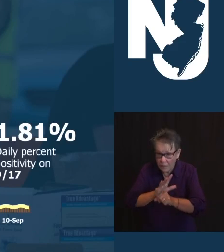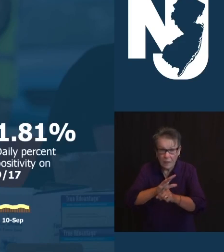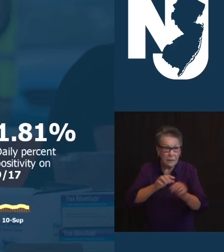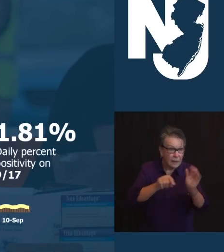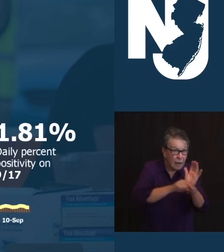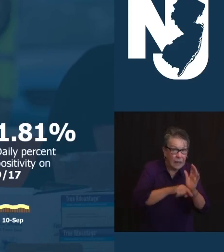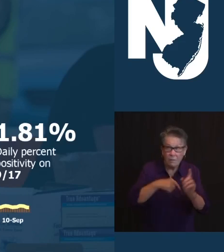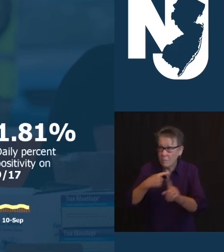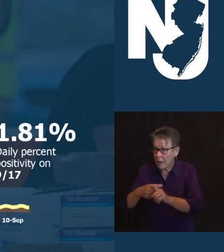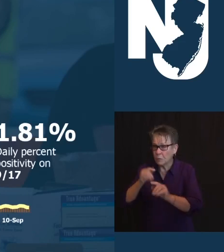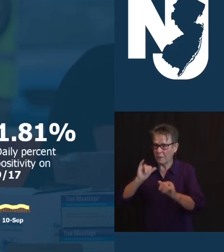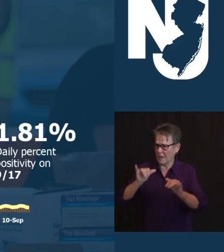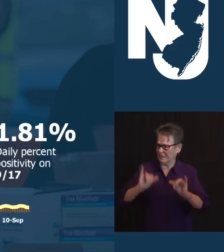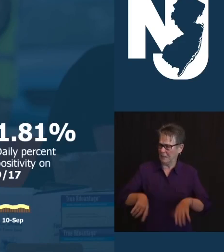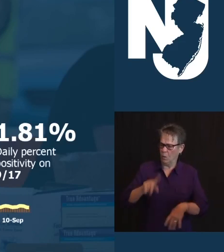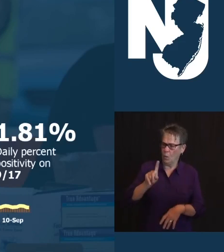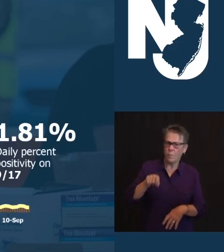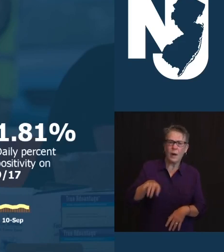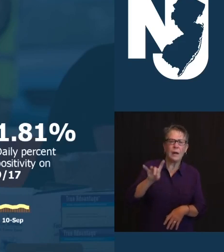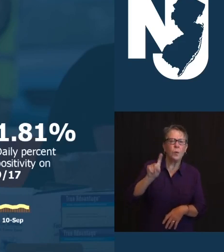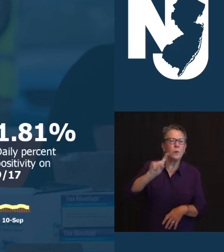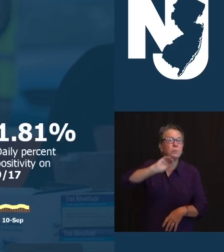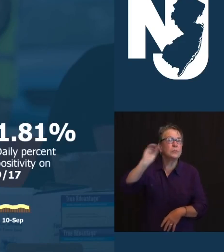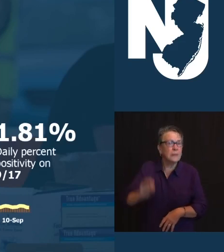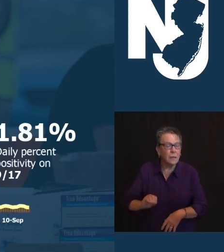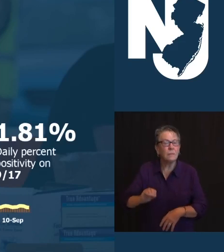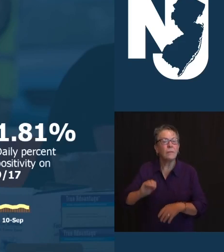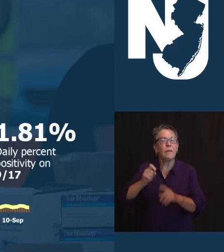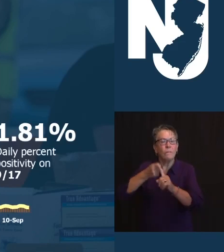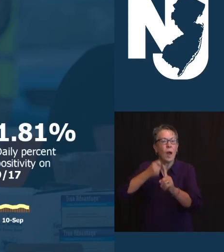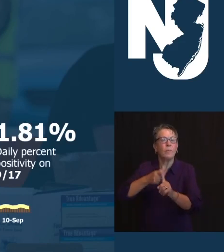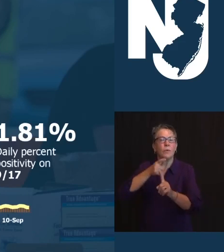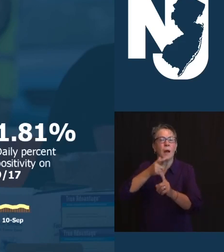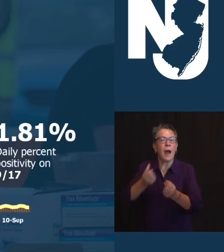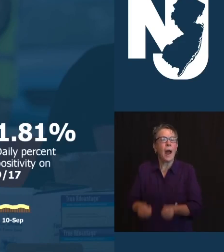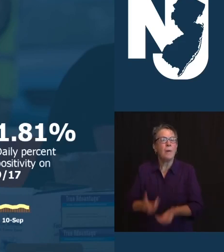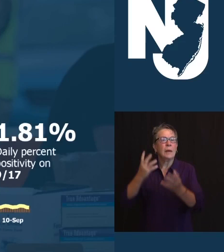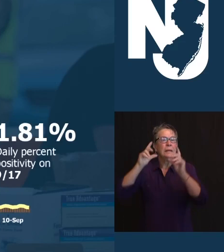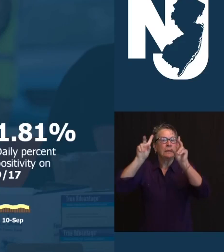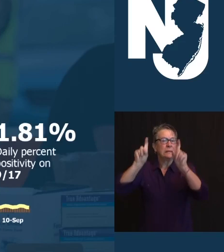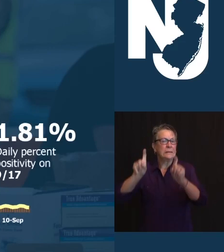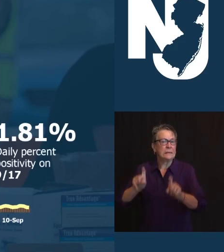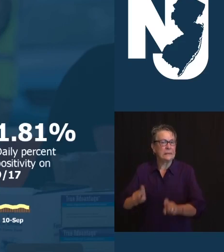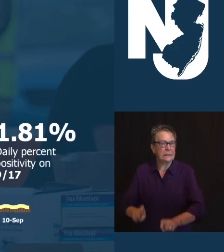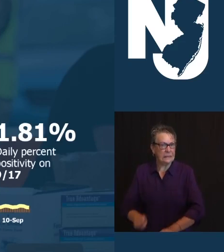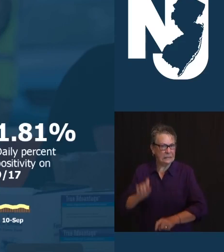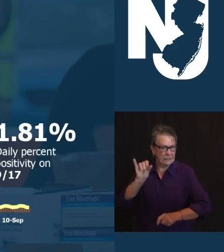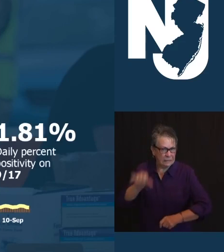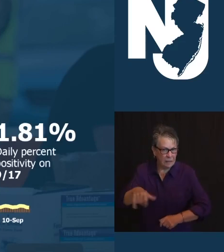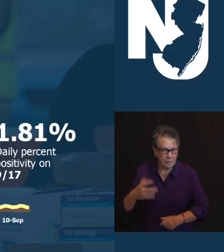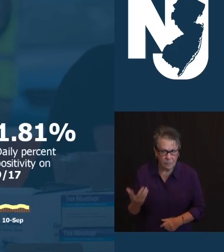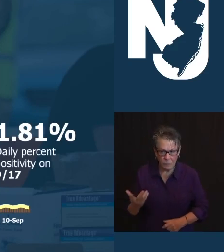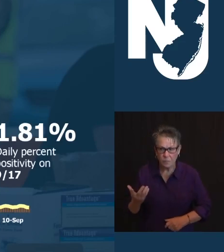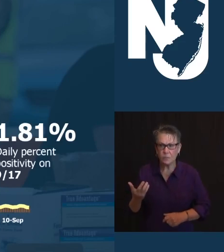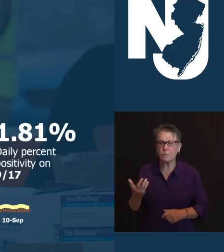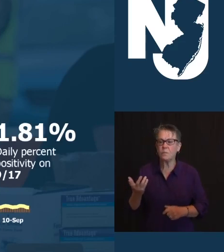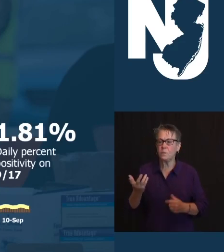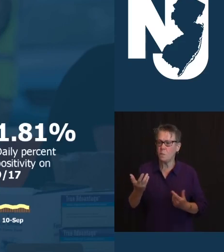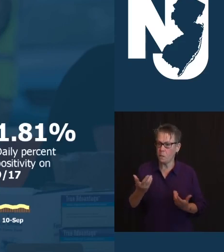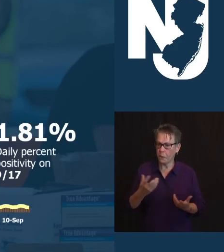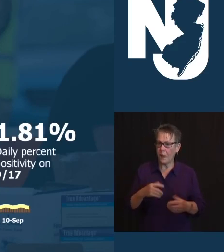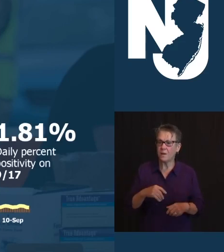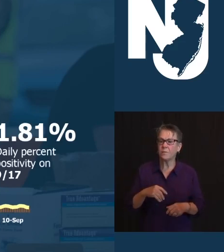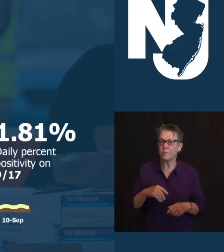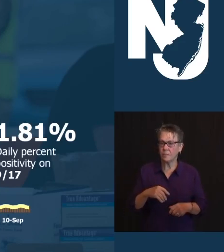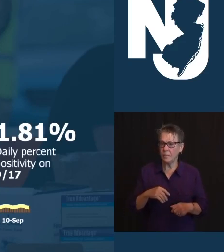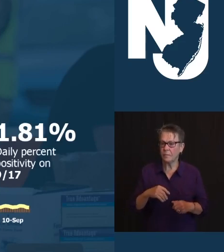through hell and back to go from nothing, a pea shooter as a nation, never mind a state, to one of the most robust testing